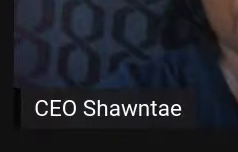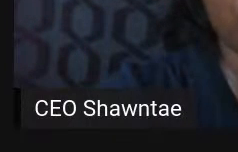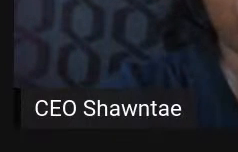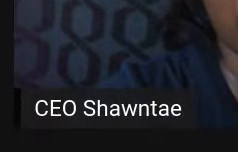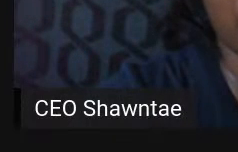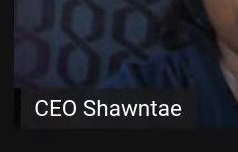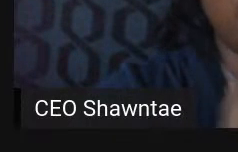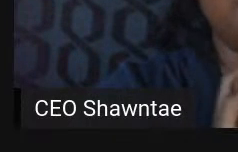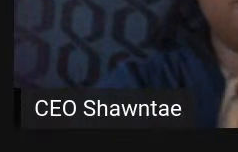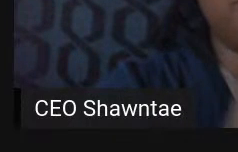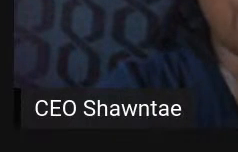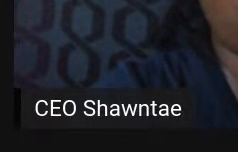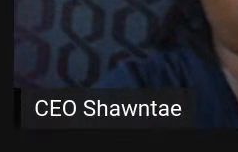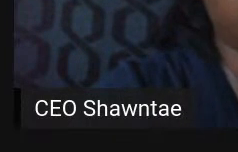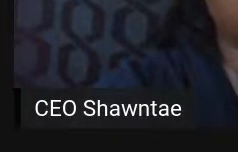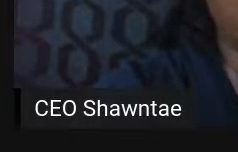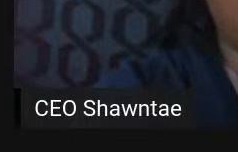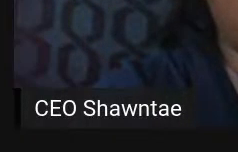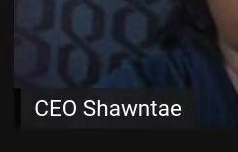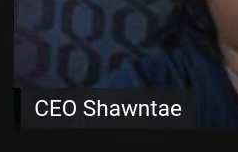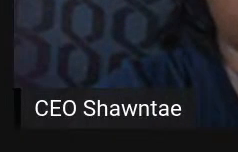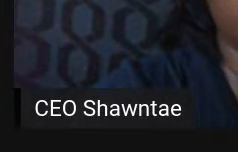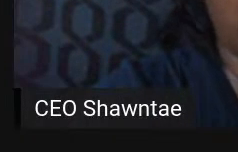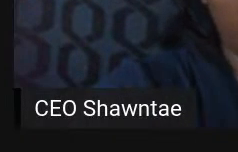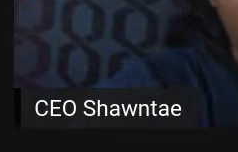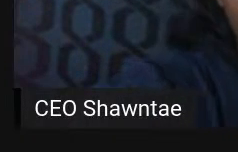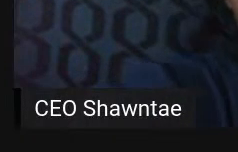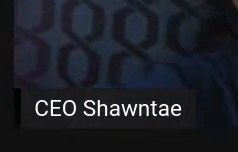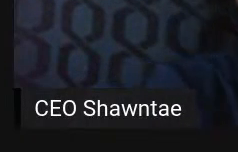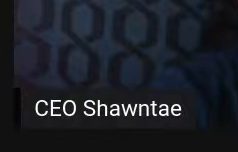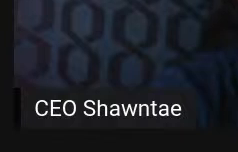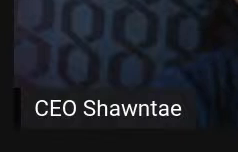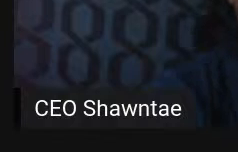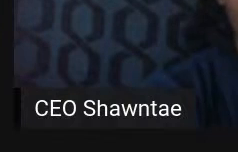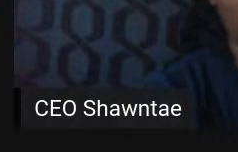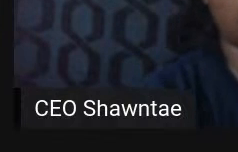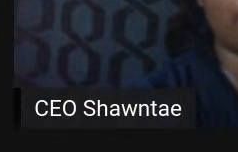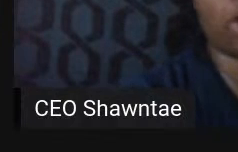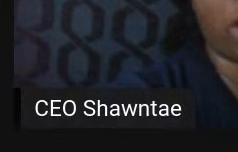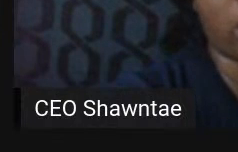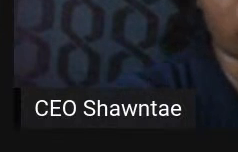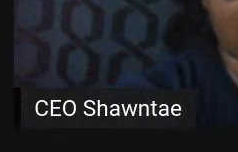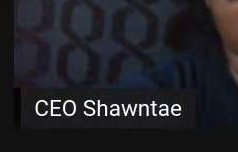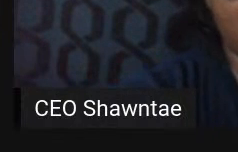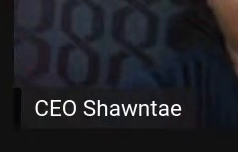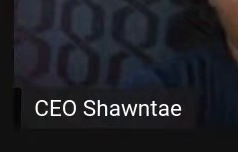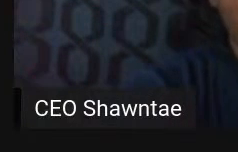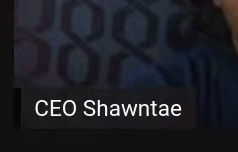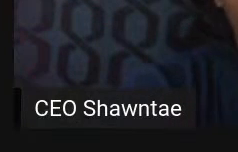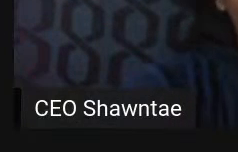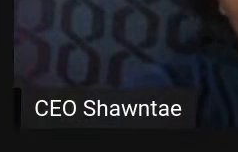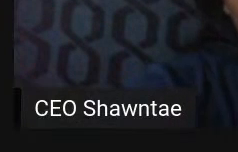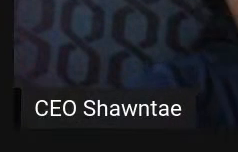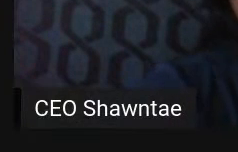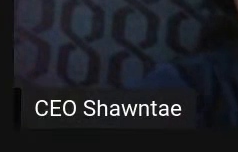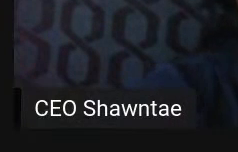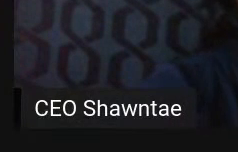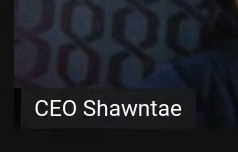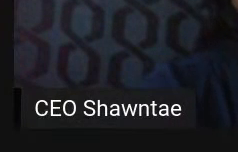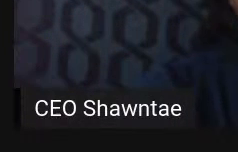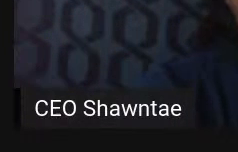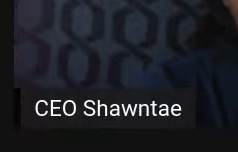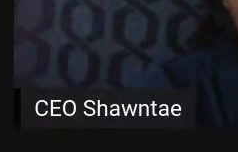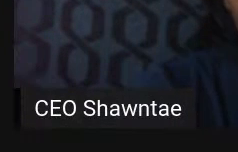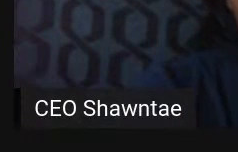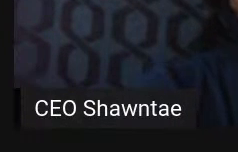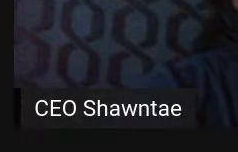the IEP that will say your child needs to go to a special education because the resource teacher